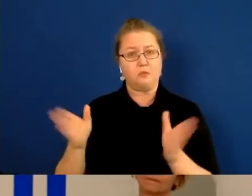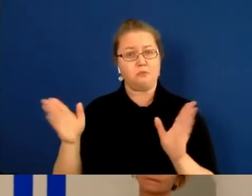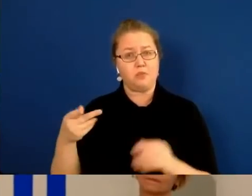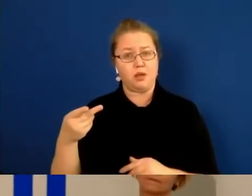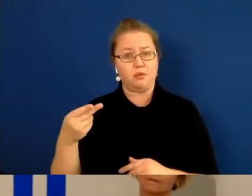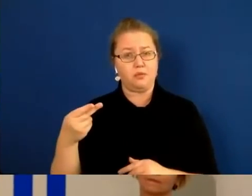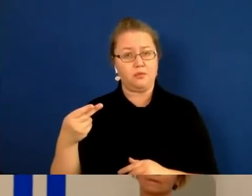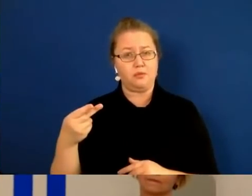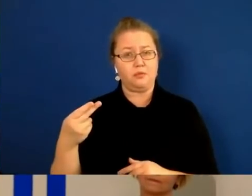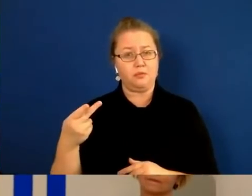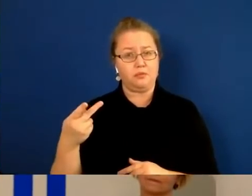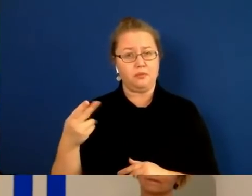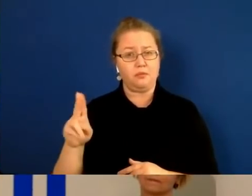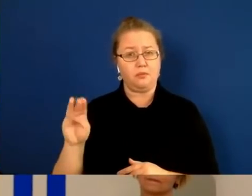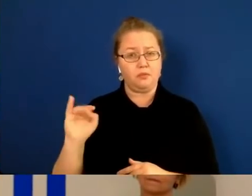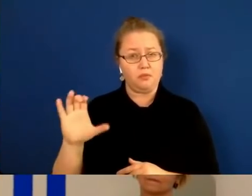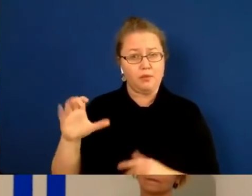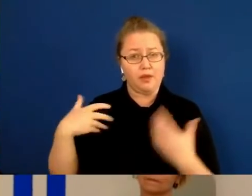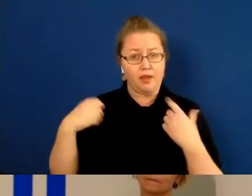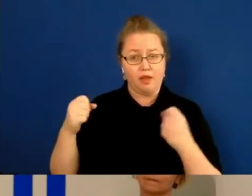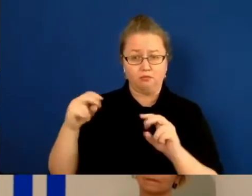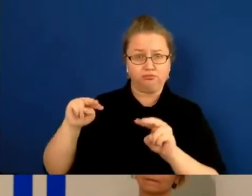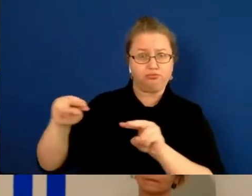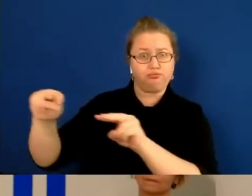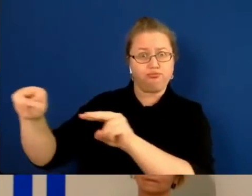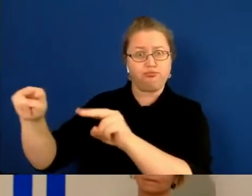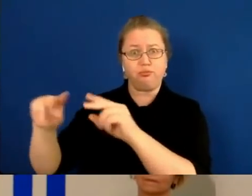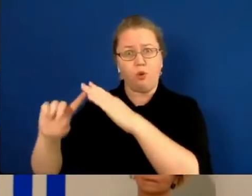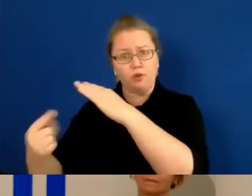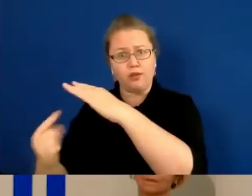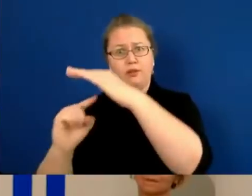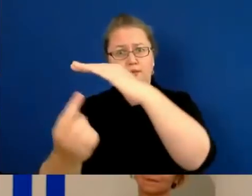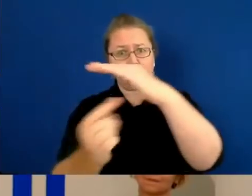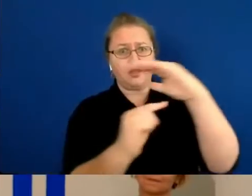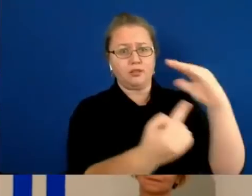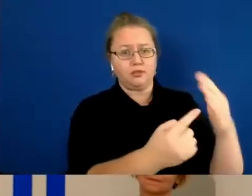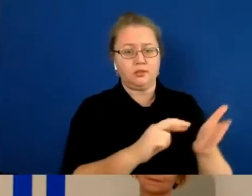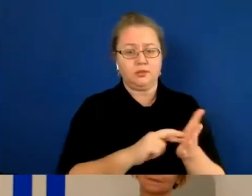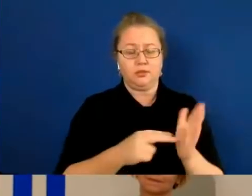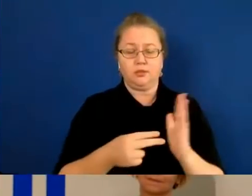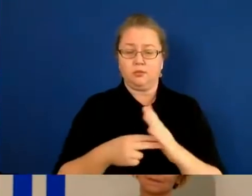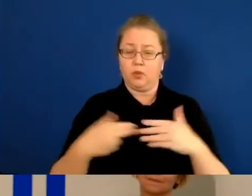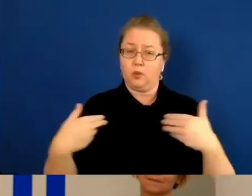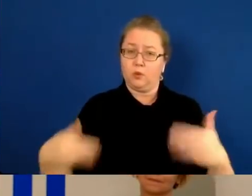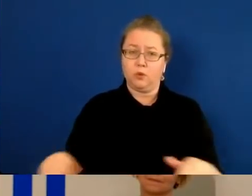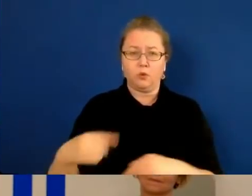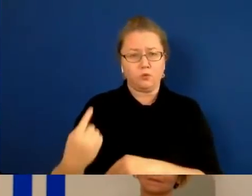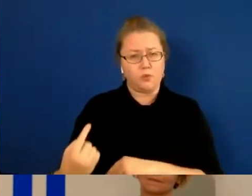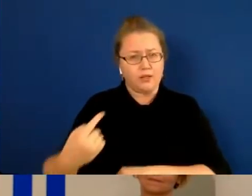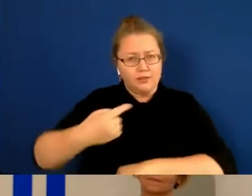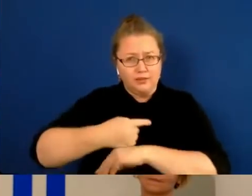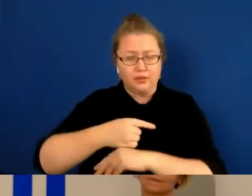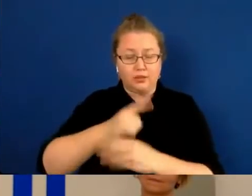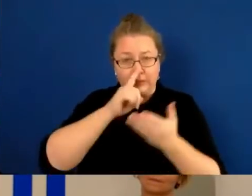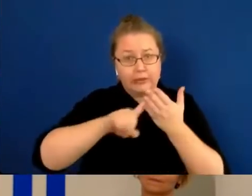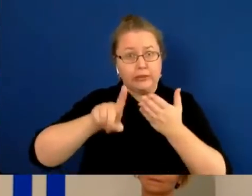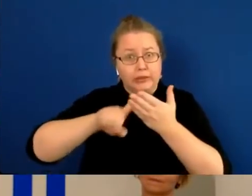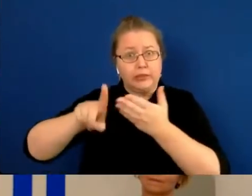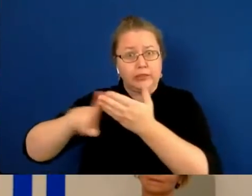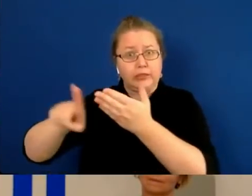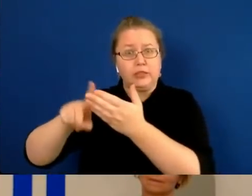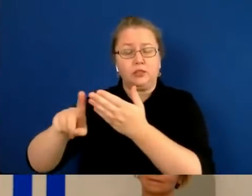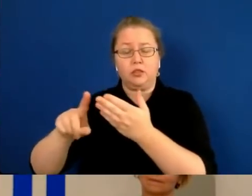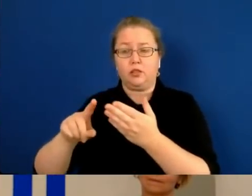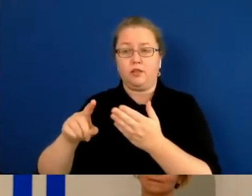Health, her extraordinary team. About 70 meters from here, there's a whole group of people doing contact tracing where we